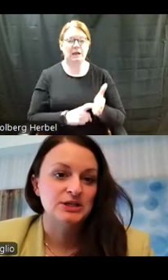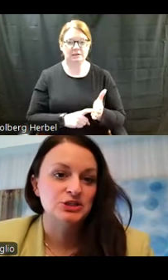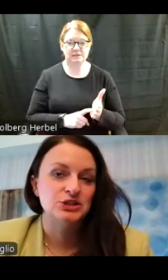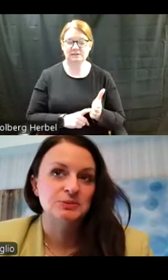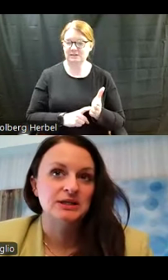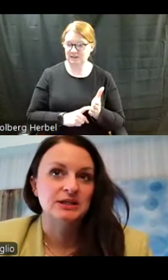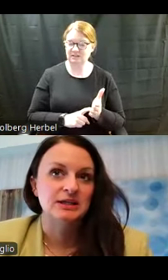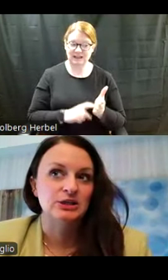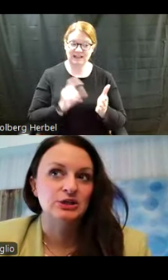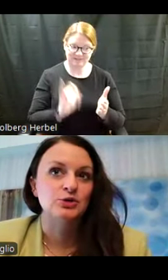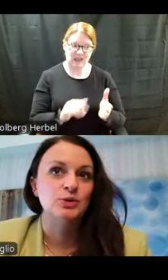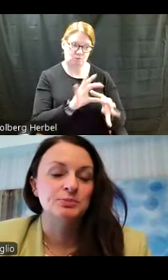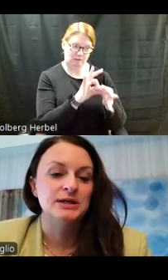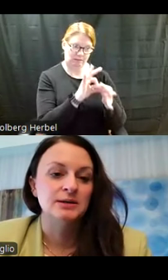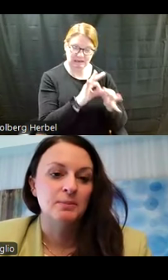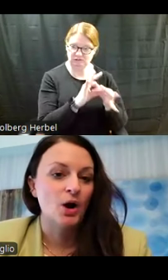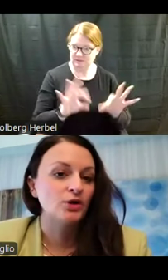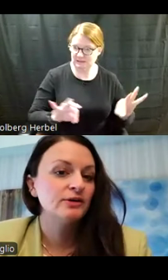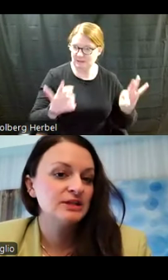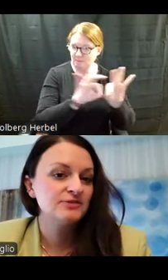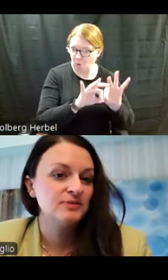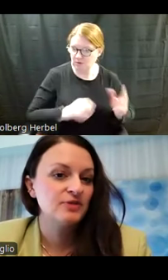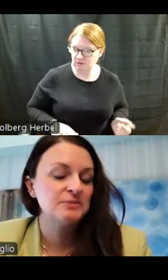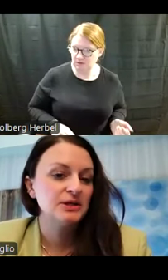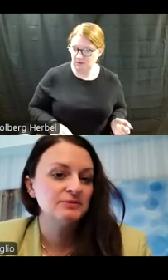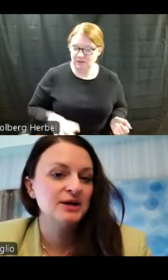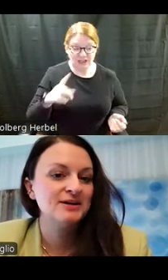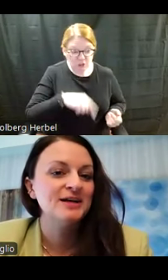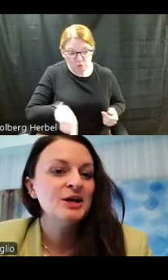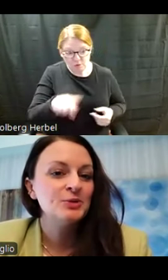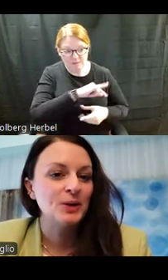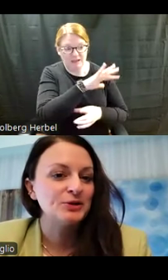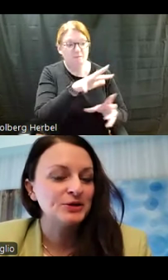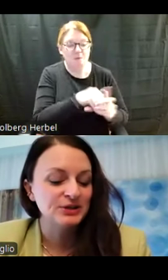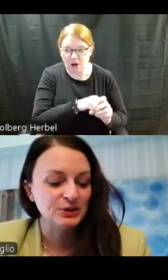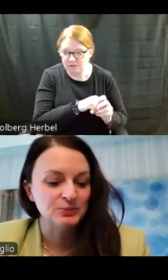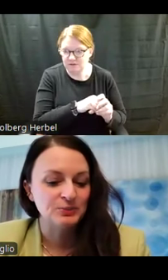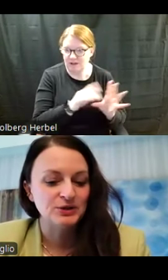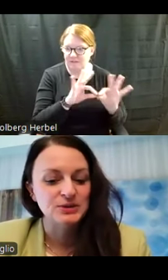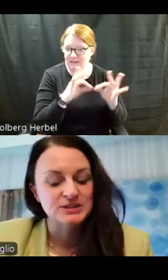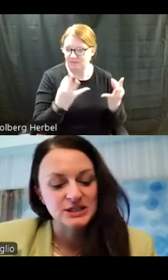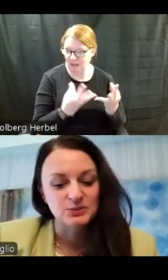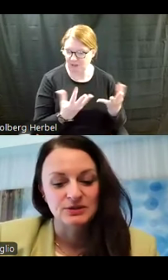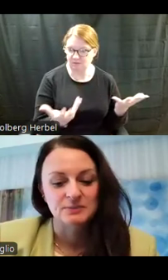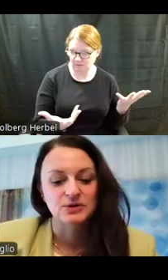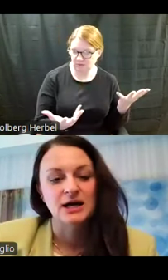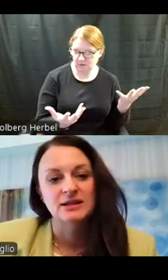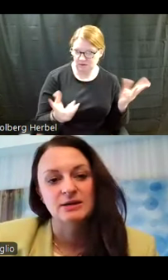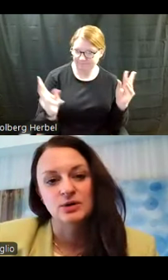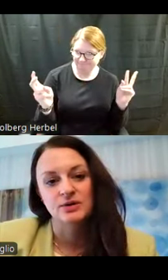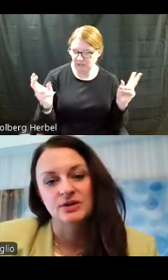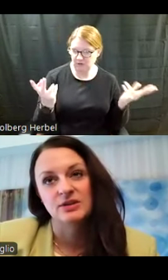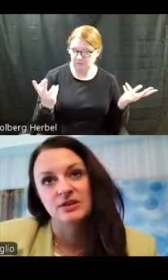important relationship, that you will be part of this family, whether you continue with them or